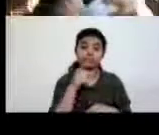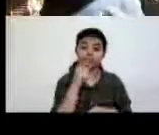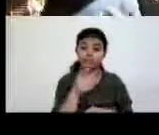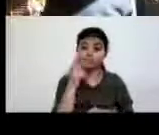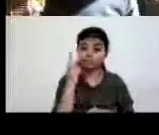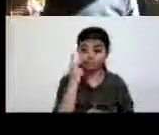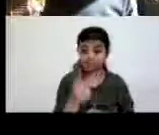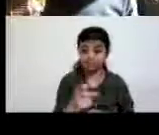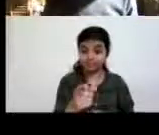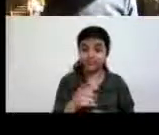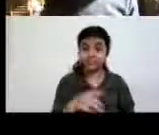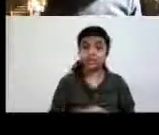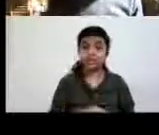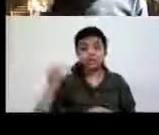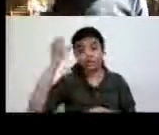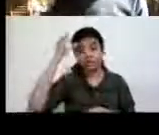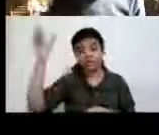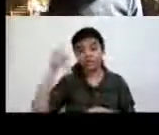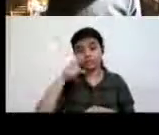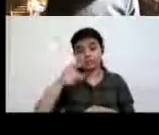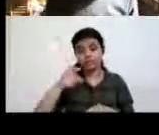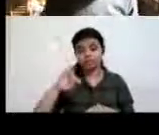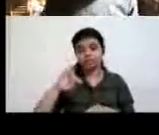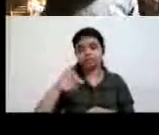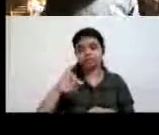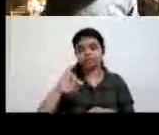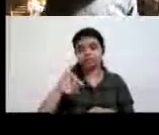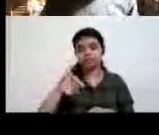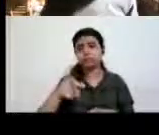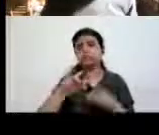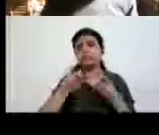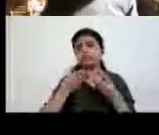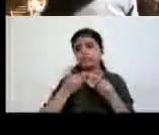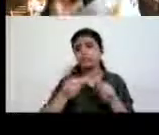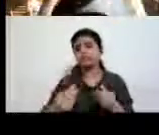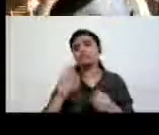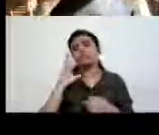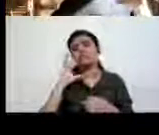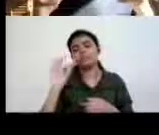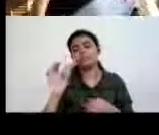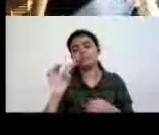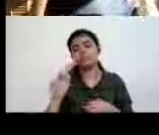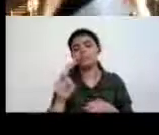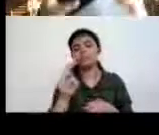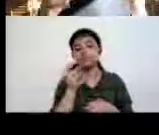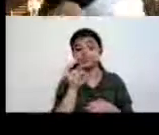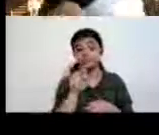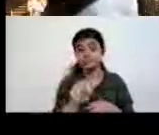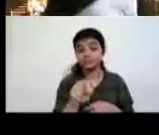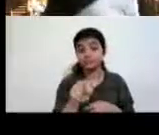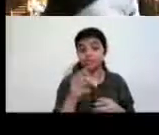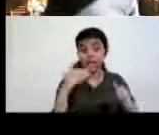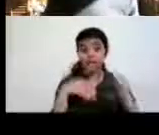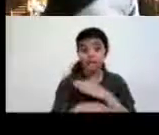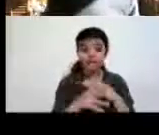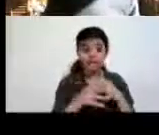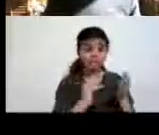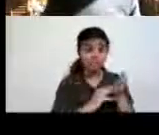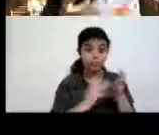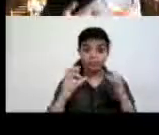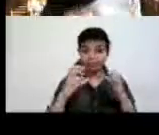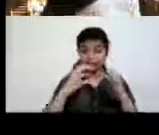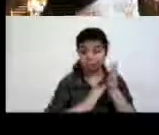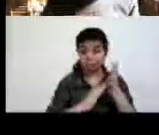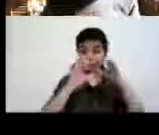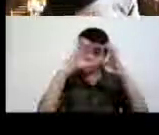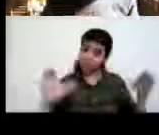this kind of a concept, we had to come up with a solution on how to translate the contents of the museum